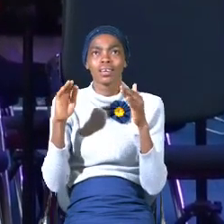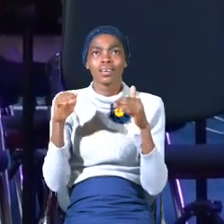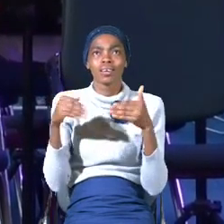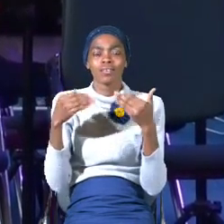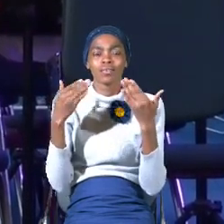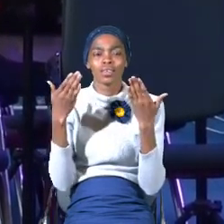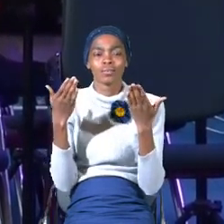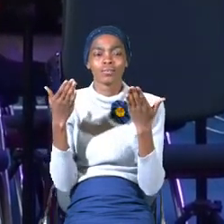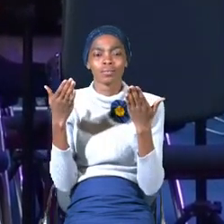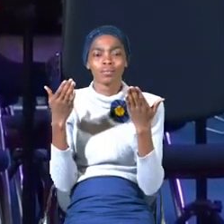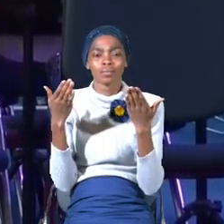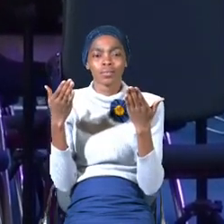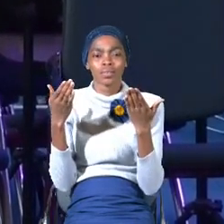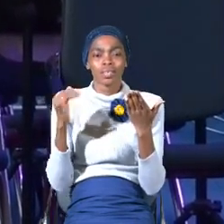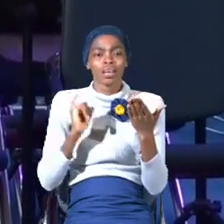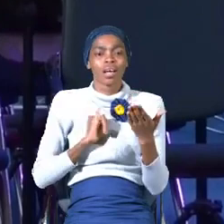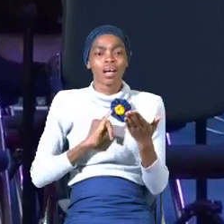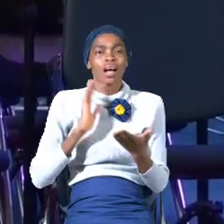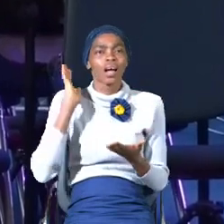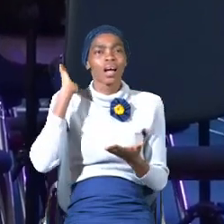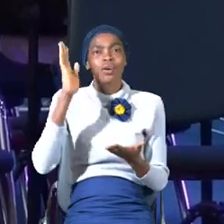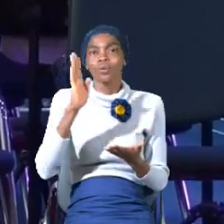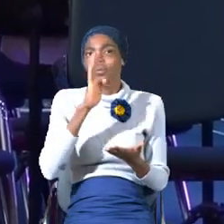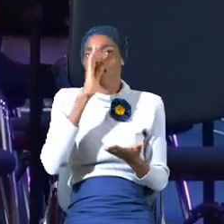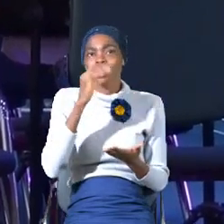thanksgiving, I'll be a living.